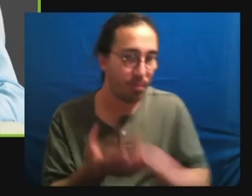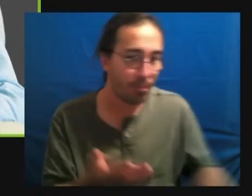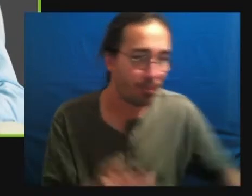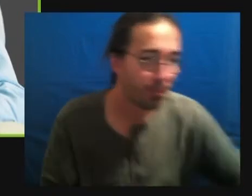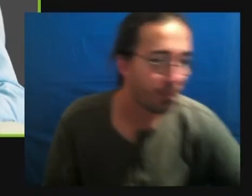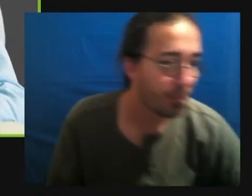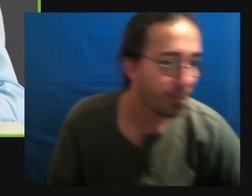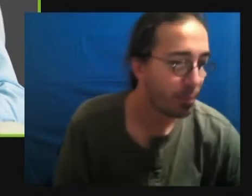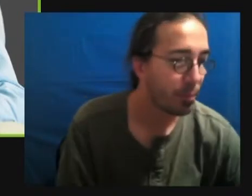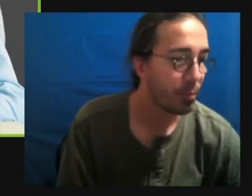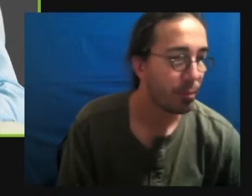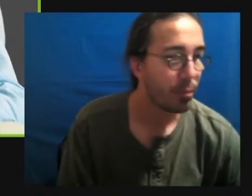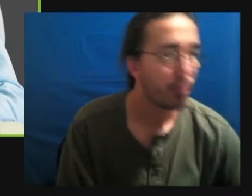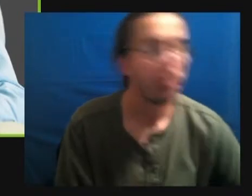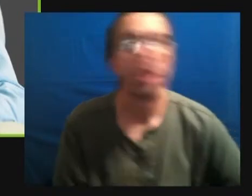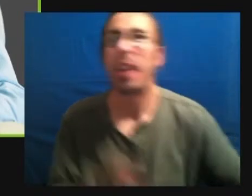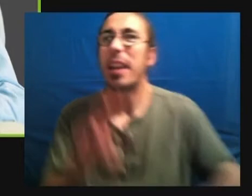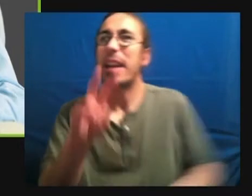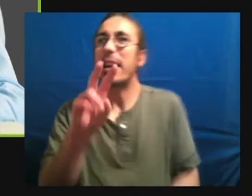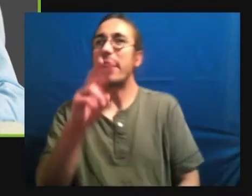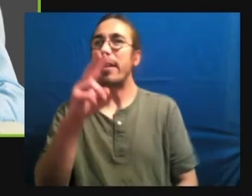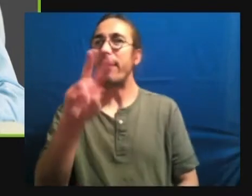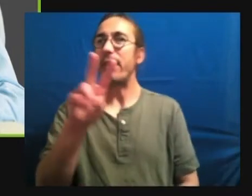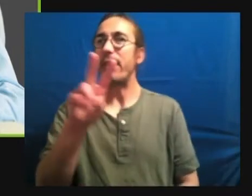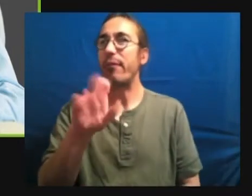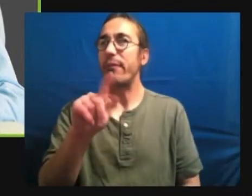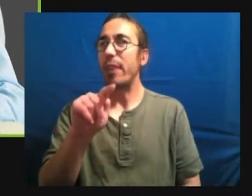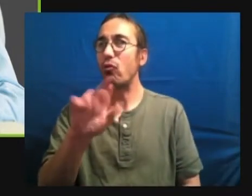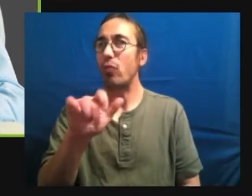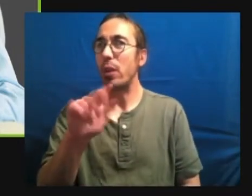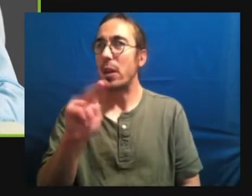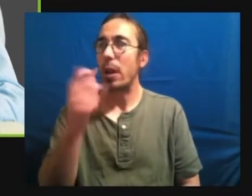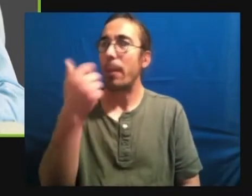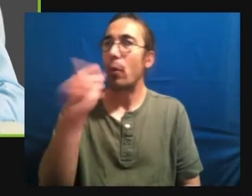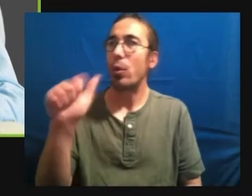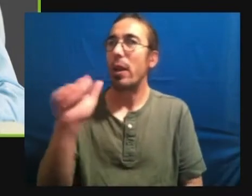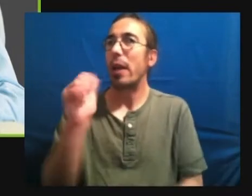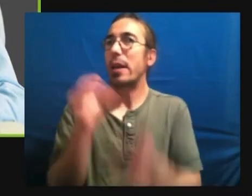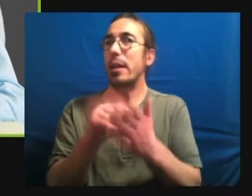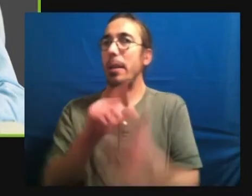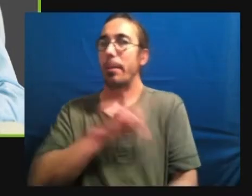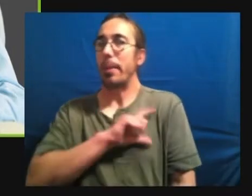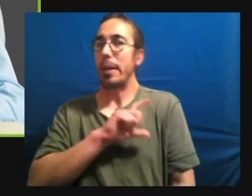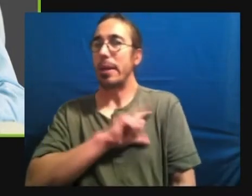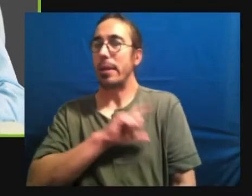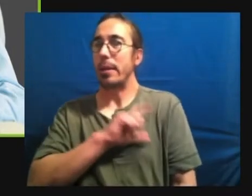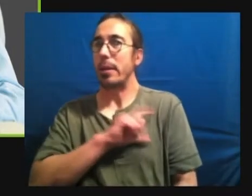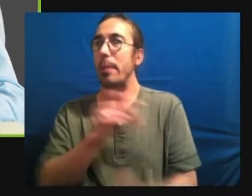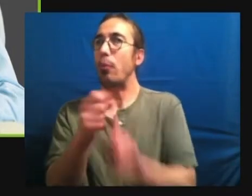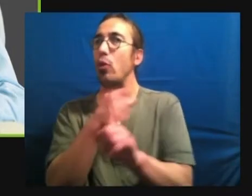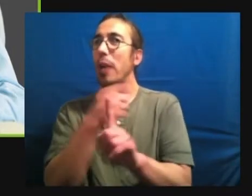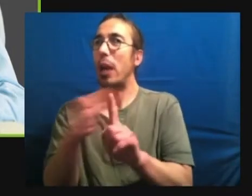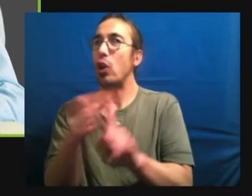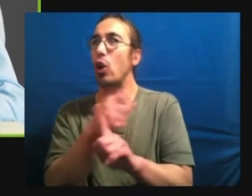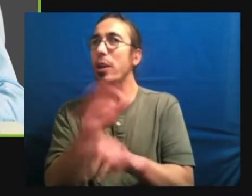Vietnam veteran who sees football players kneel in protest against police brutality during the national anthem. His son, a police officer, had